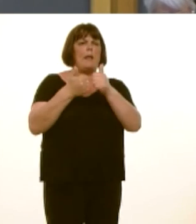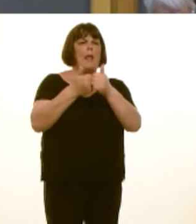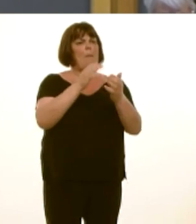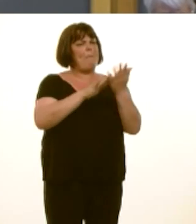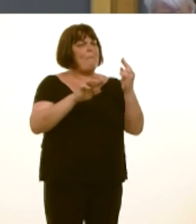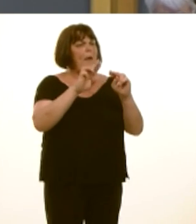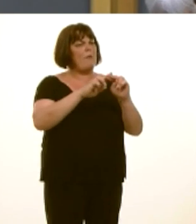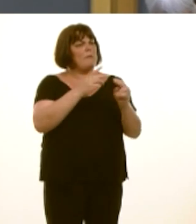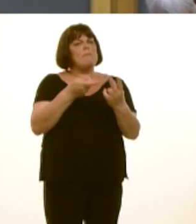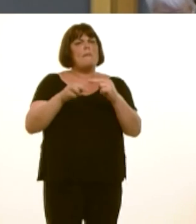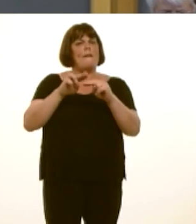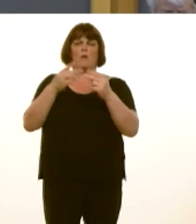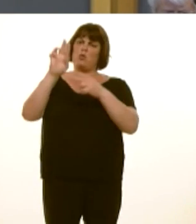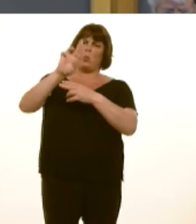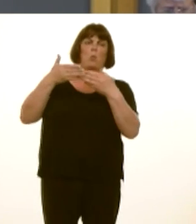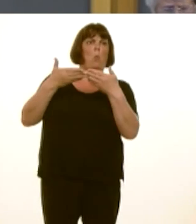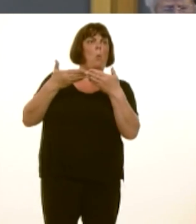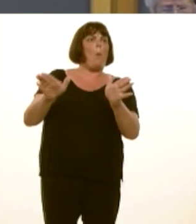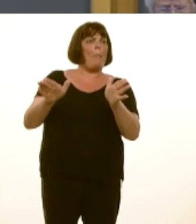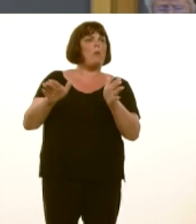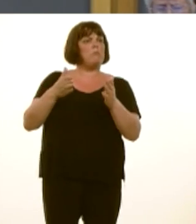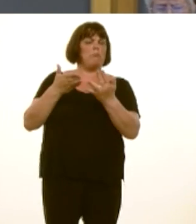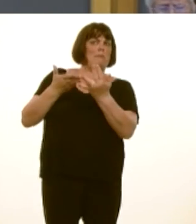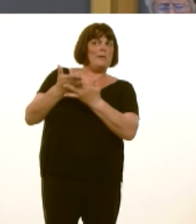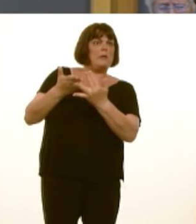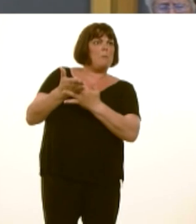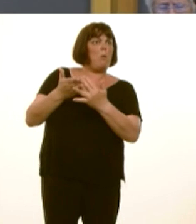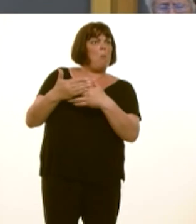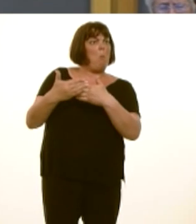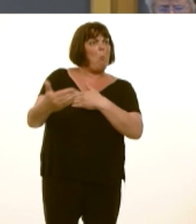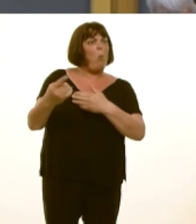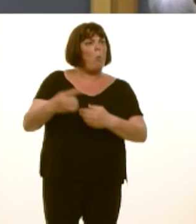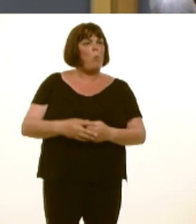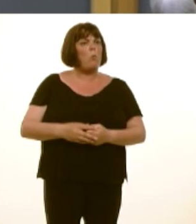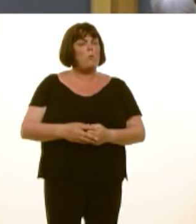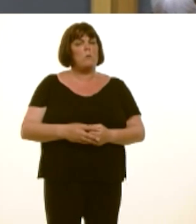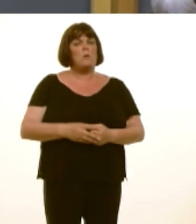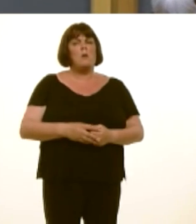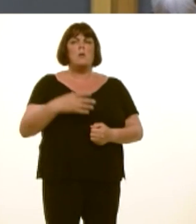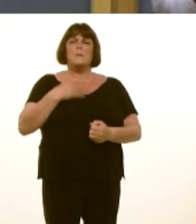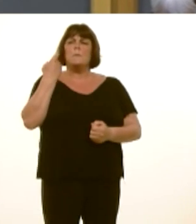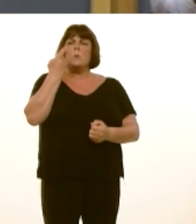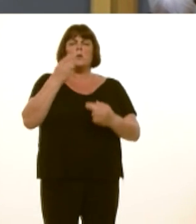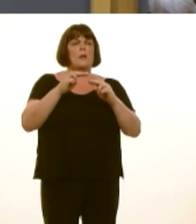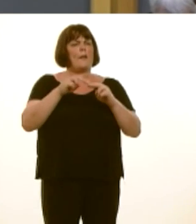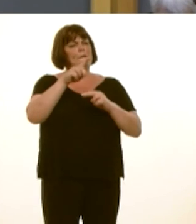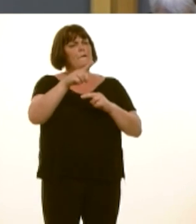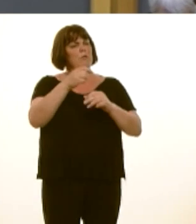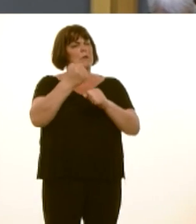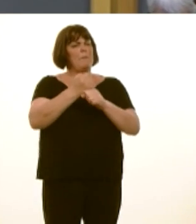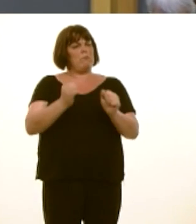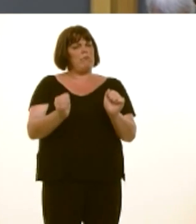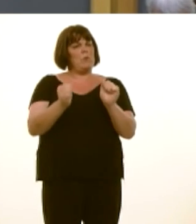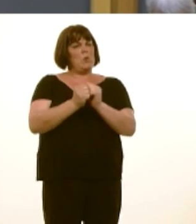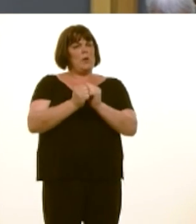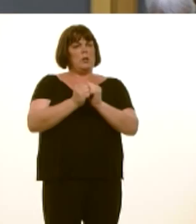if we were to have a more consistent accessibility and availability of our schools. And I wonder if you would commit to exploring